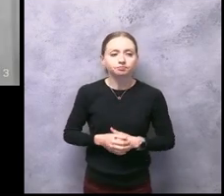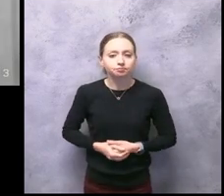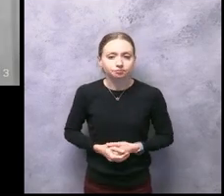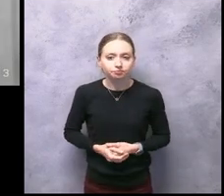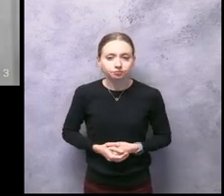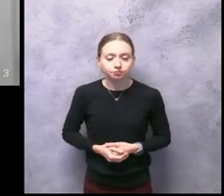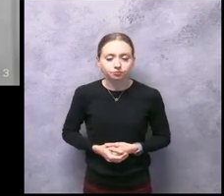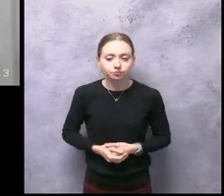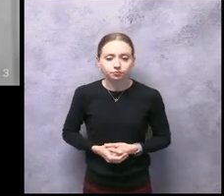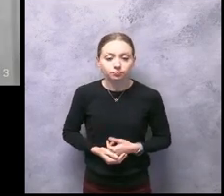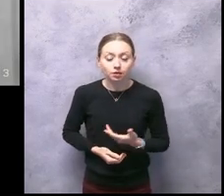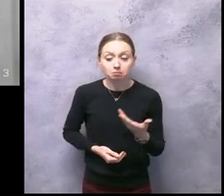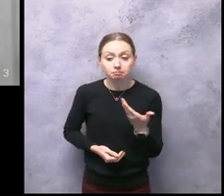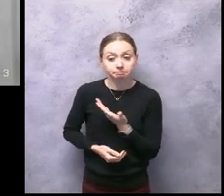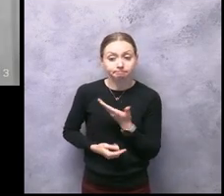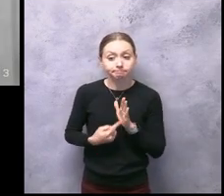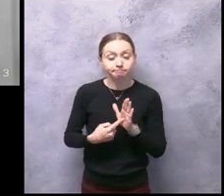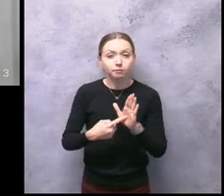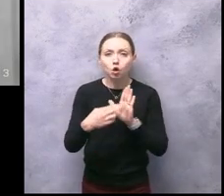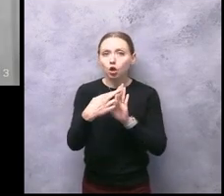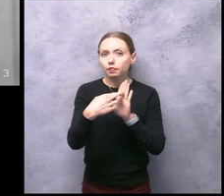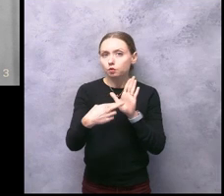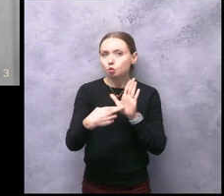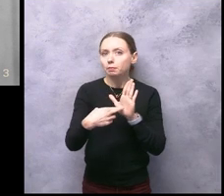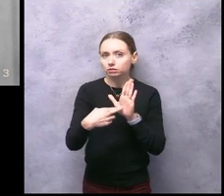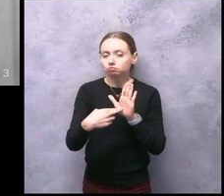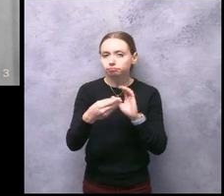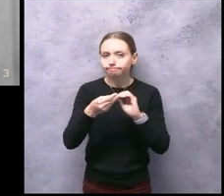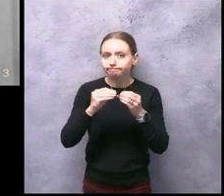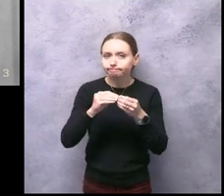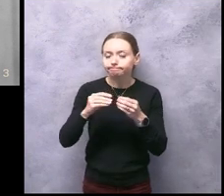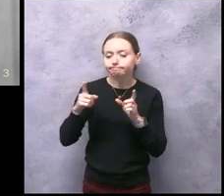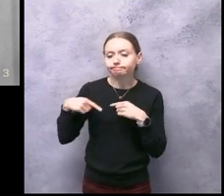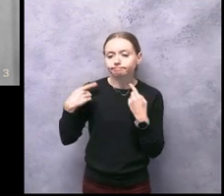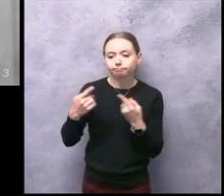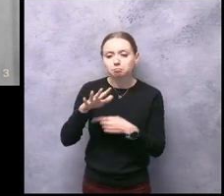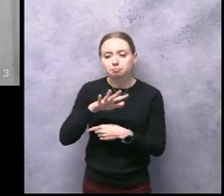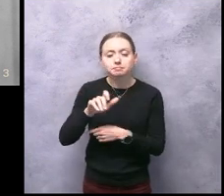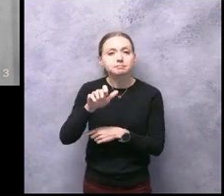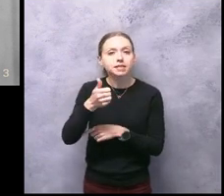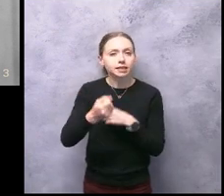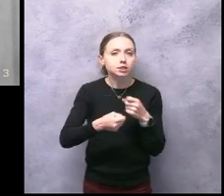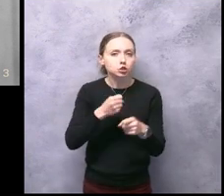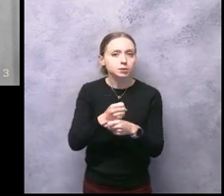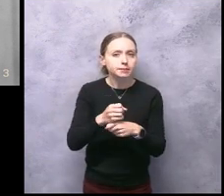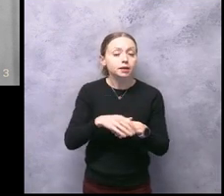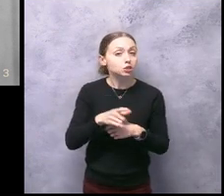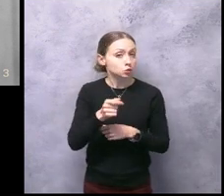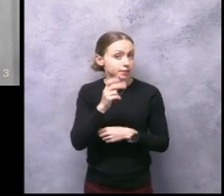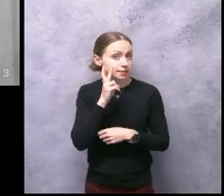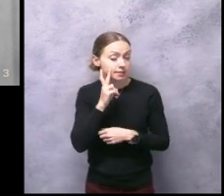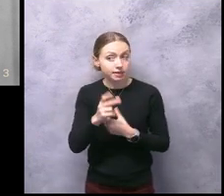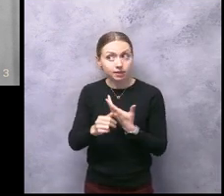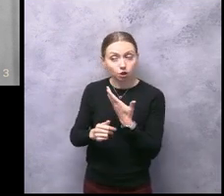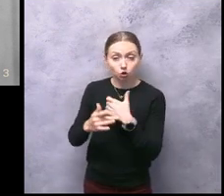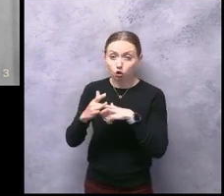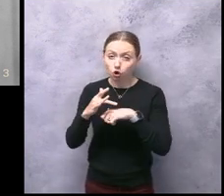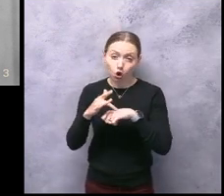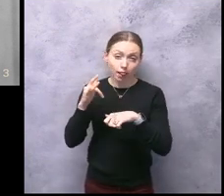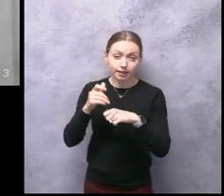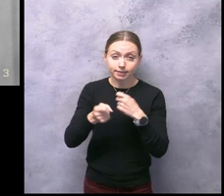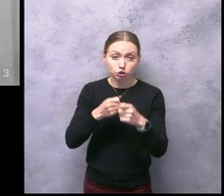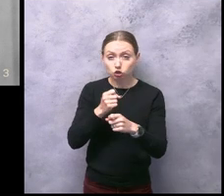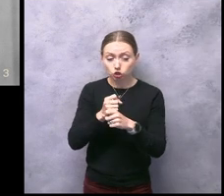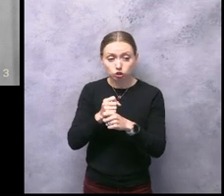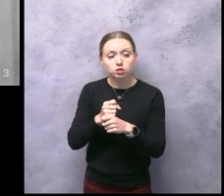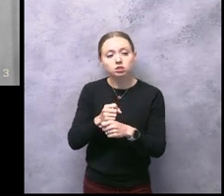This represents the enrollment over the past 10 years or so in Cypress-Fairbanks ISD. And so as you can see, in the early years of the